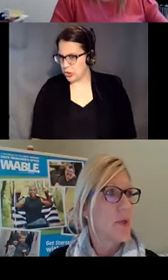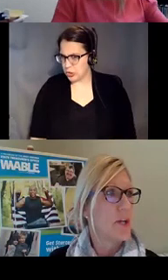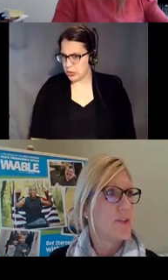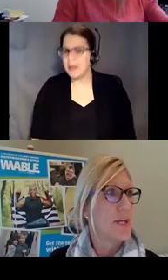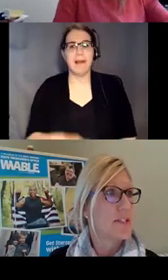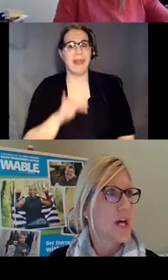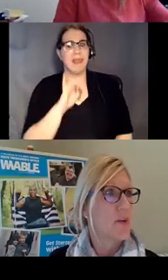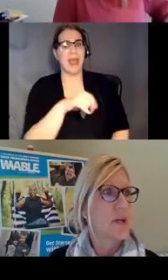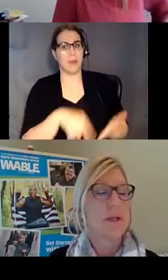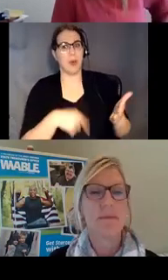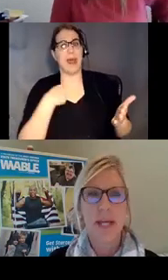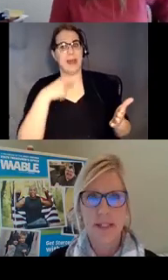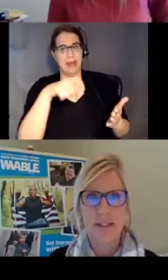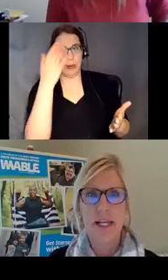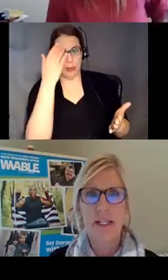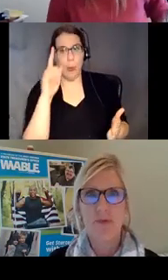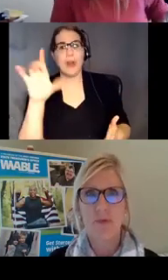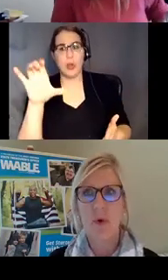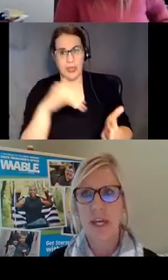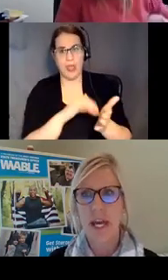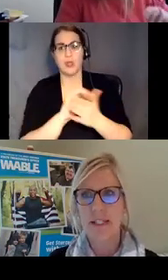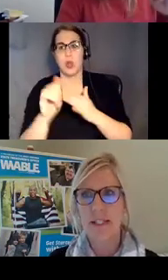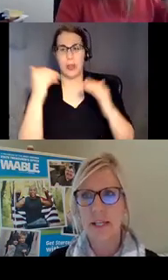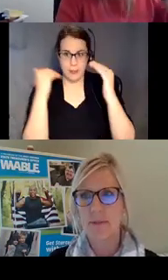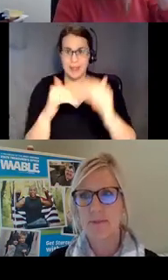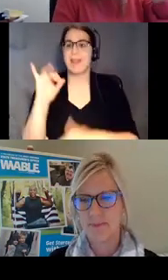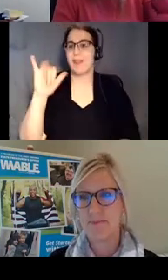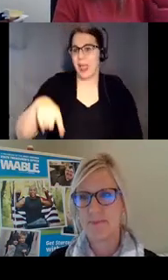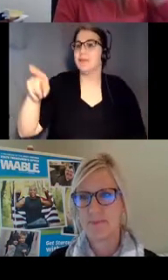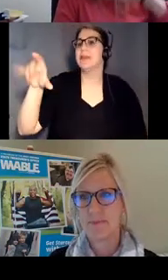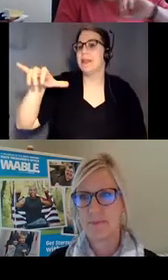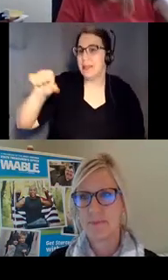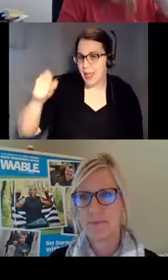to know, the $100,000 limit. Yes, Yeah, that and is the total, for the SSI.